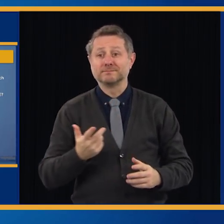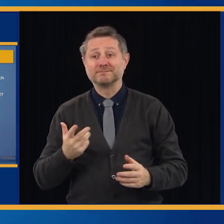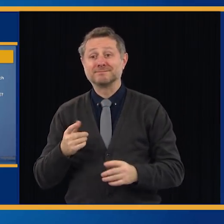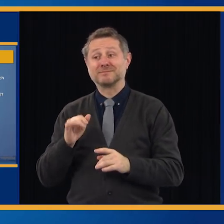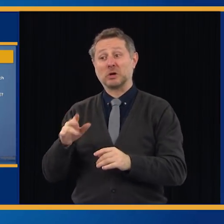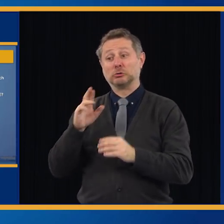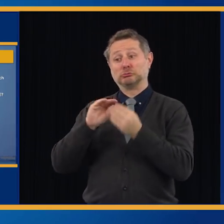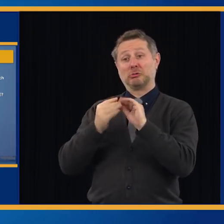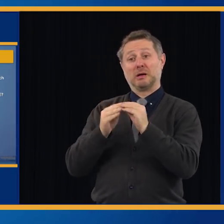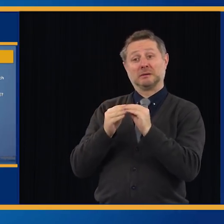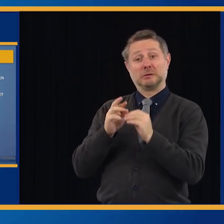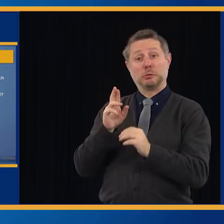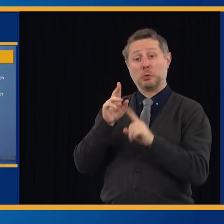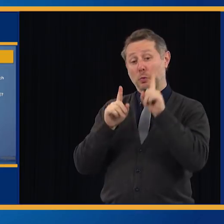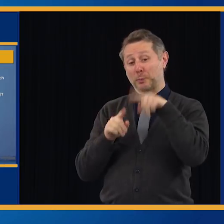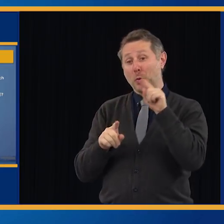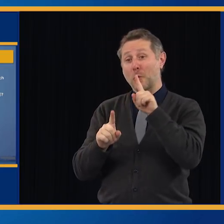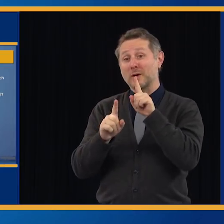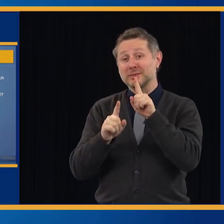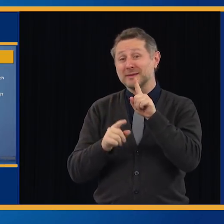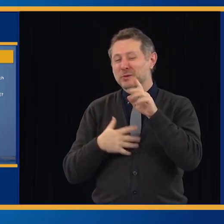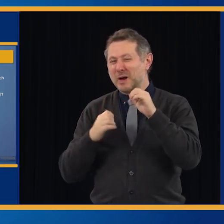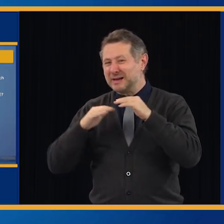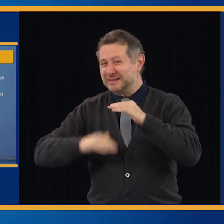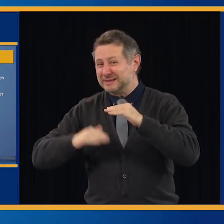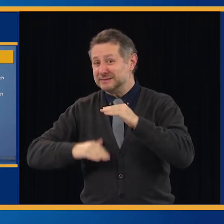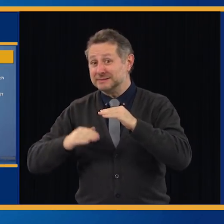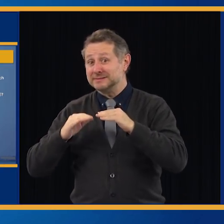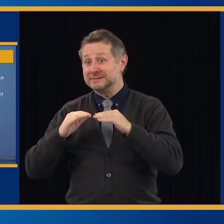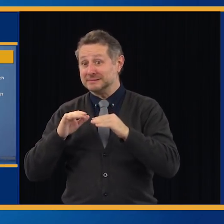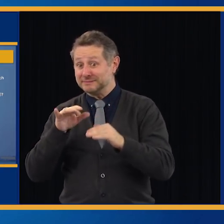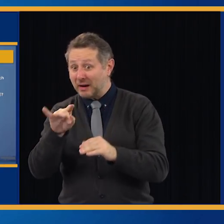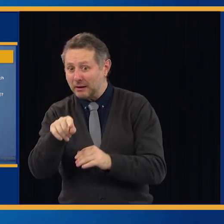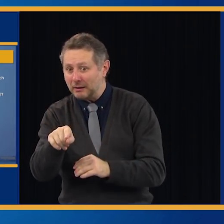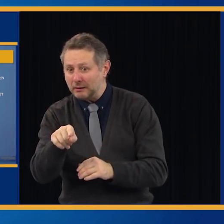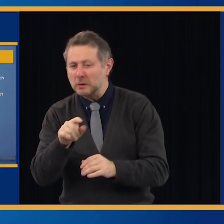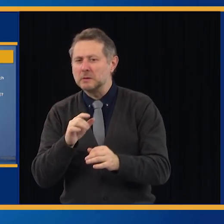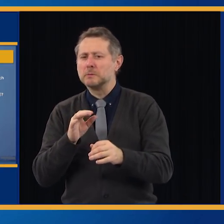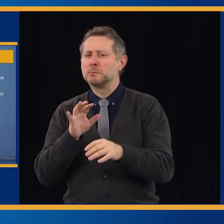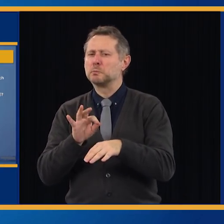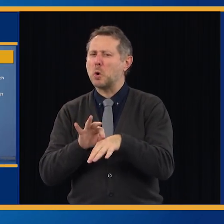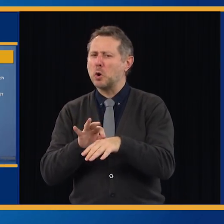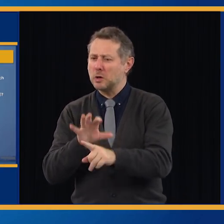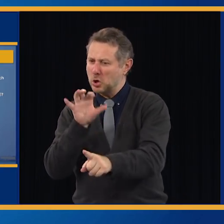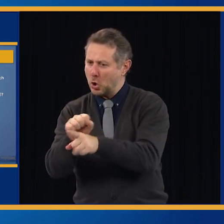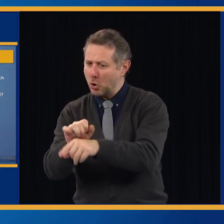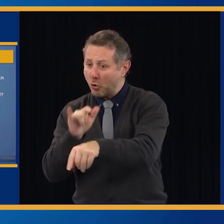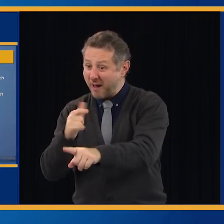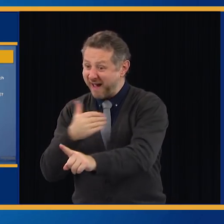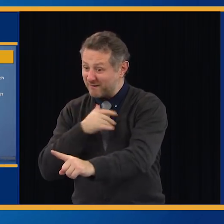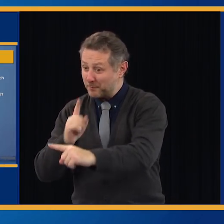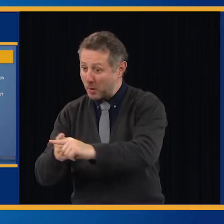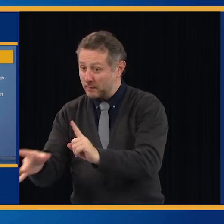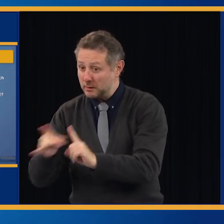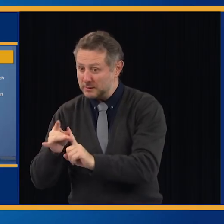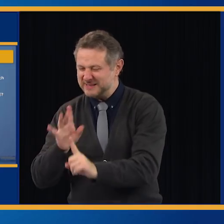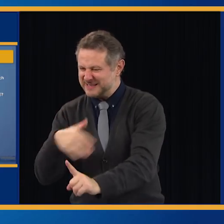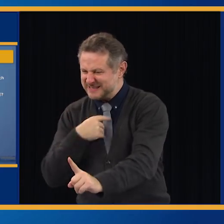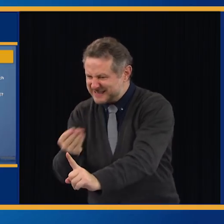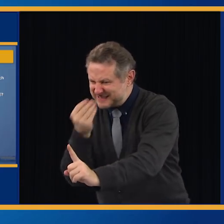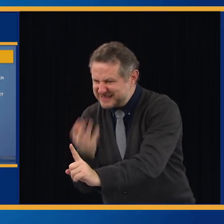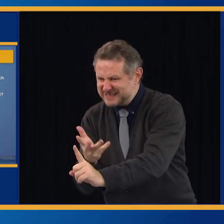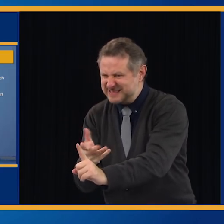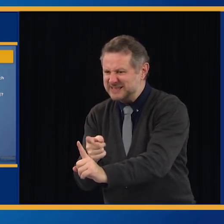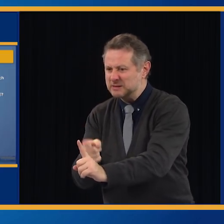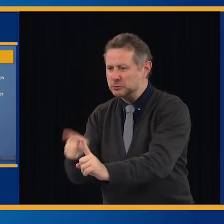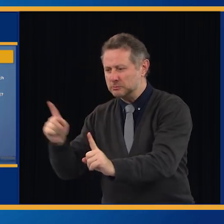a person early who is infected, let them know it, and then trace and then isolate. Do we have a tracing